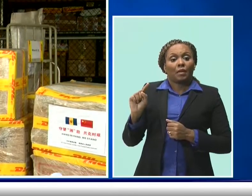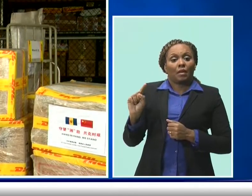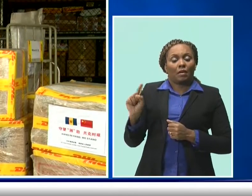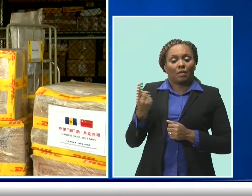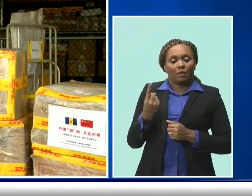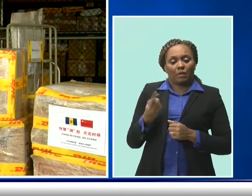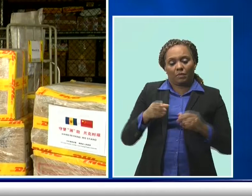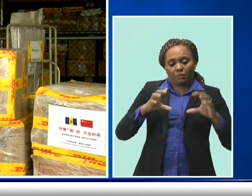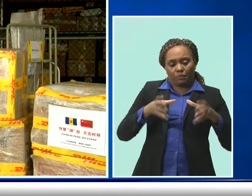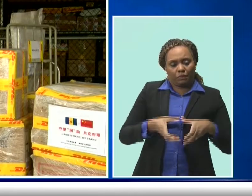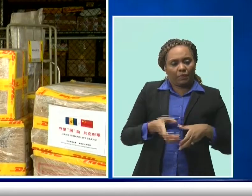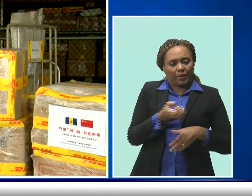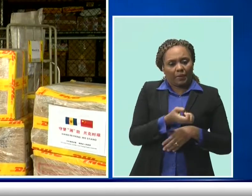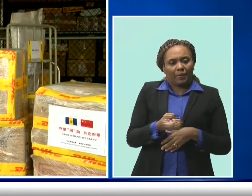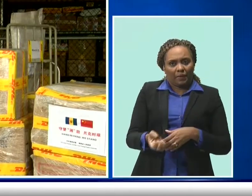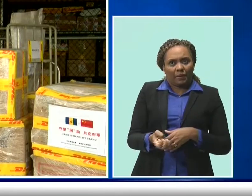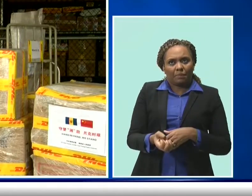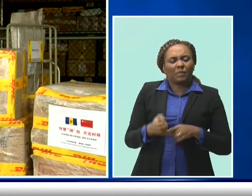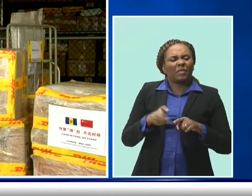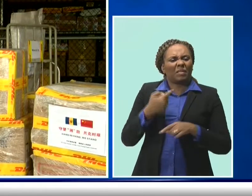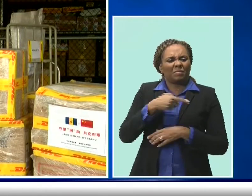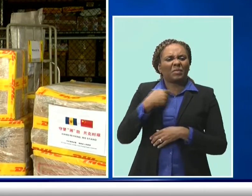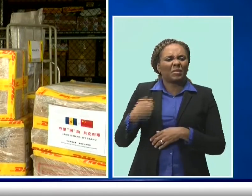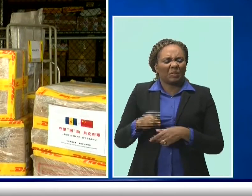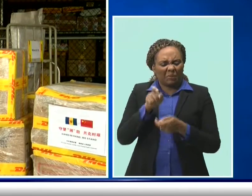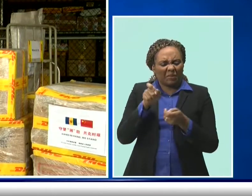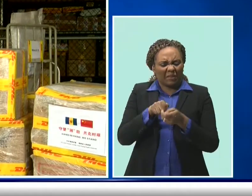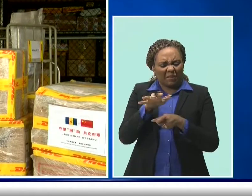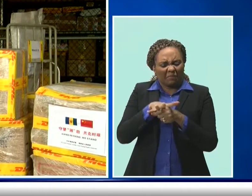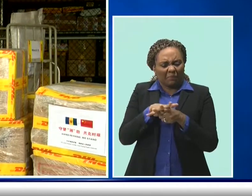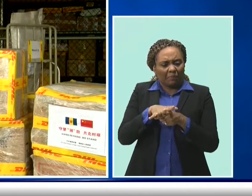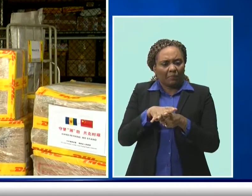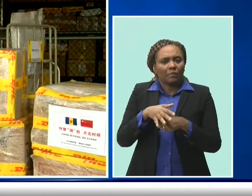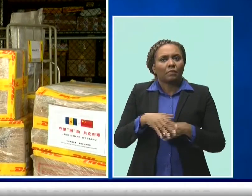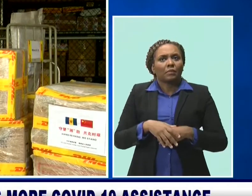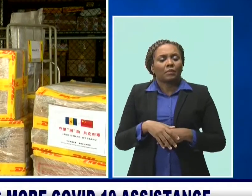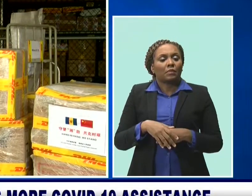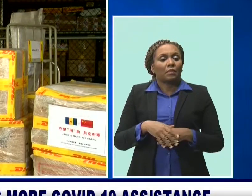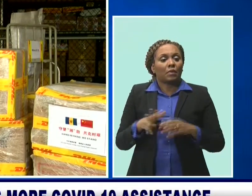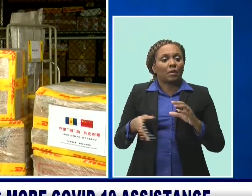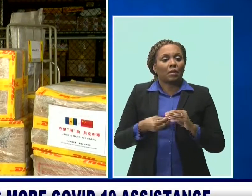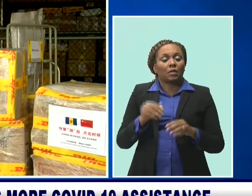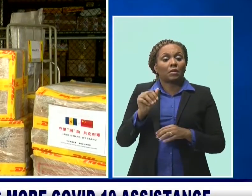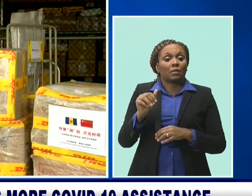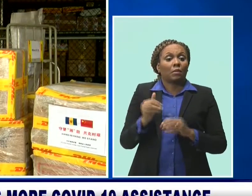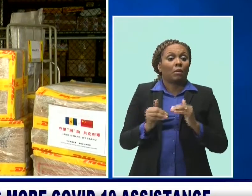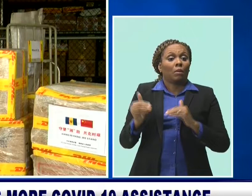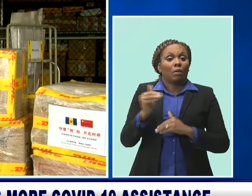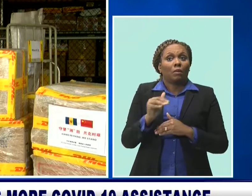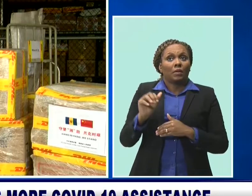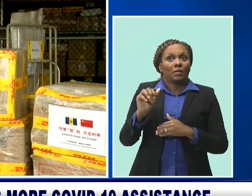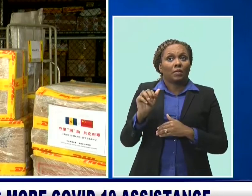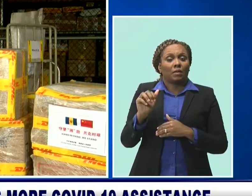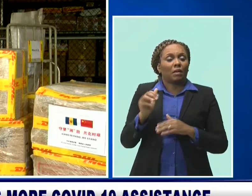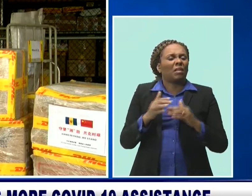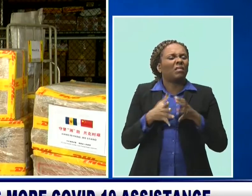Provincial People's Government, which contains 10,000 N95